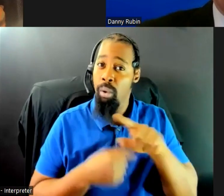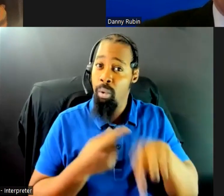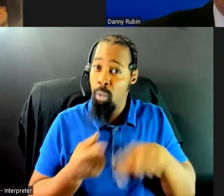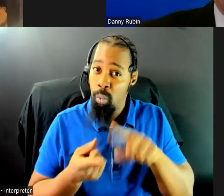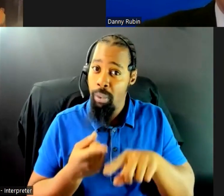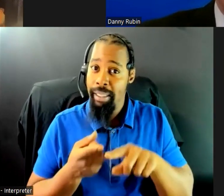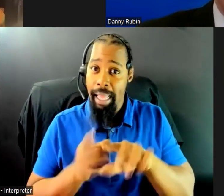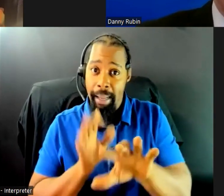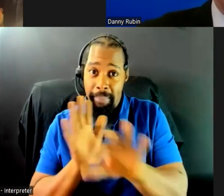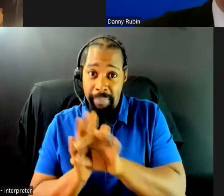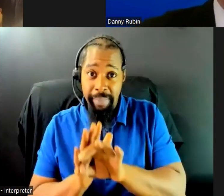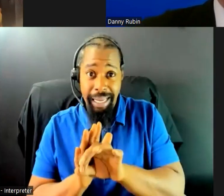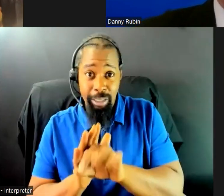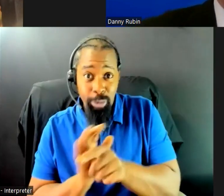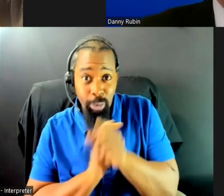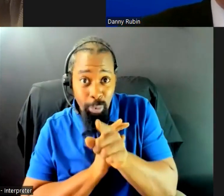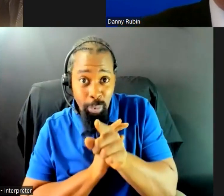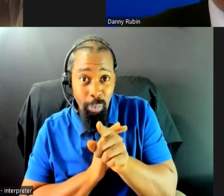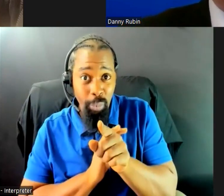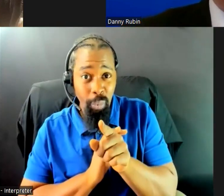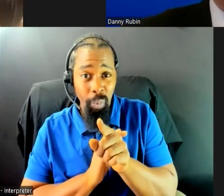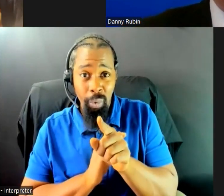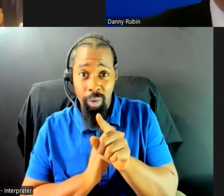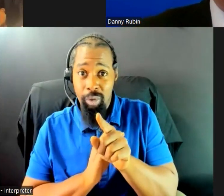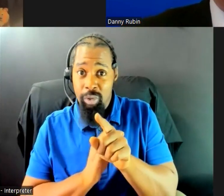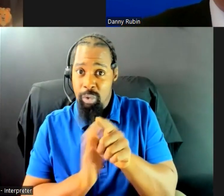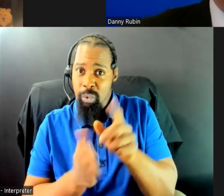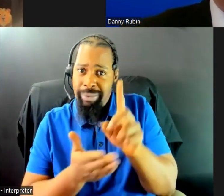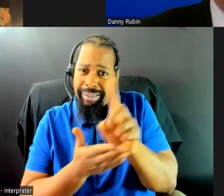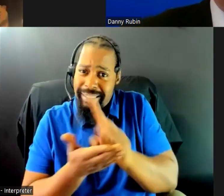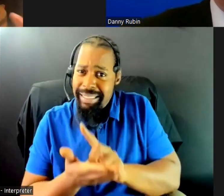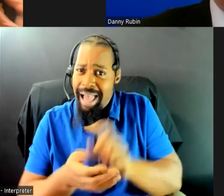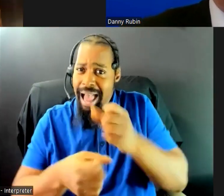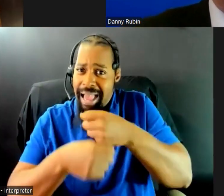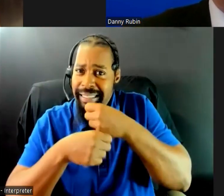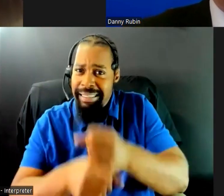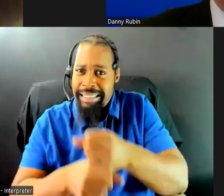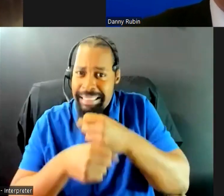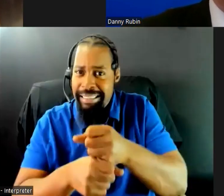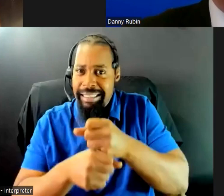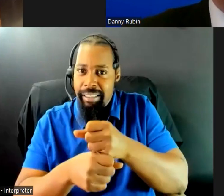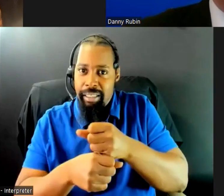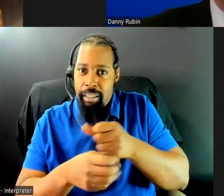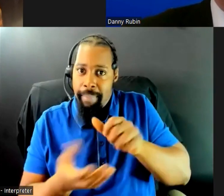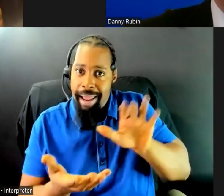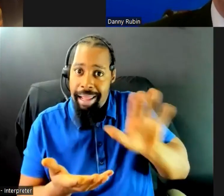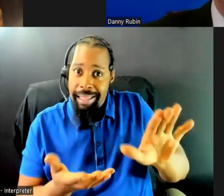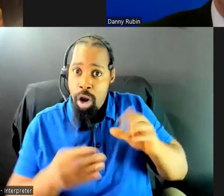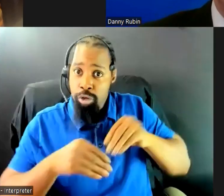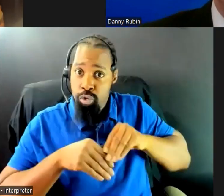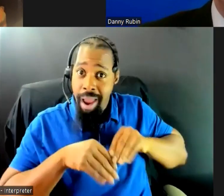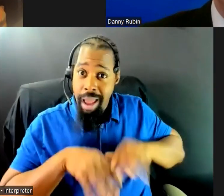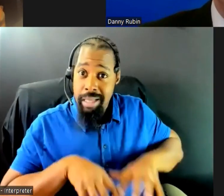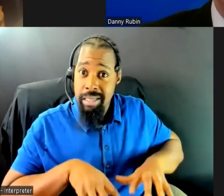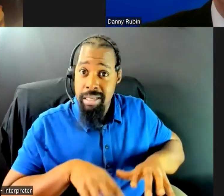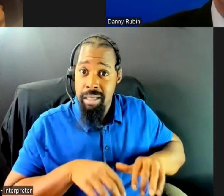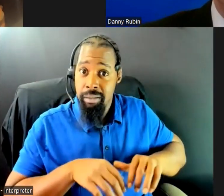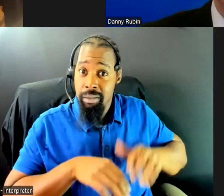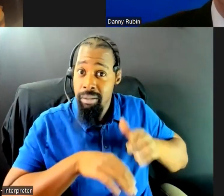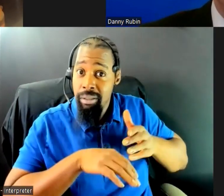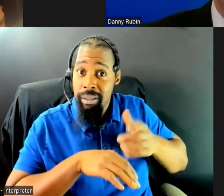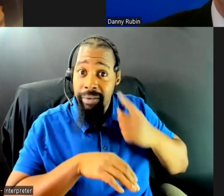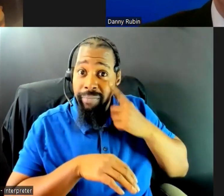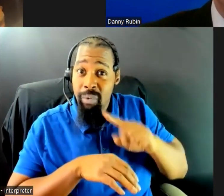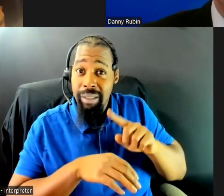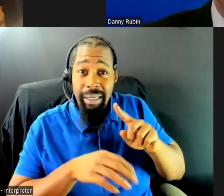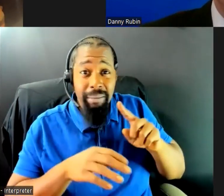something that transcends a person into the happiest moment in their